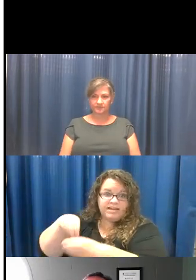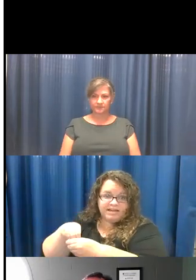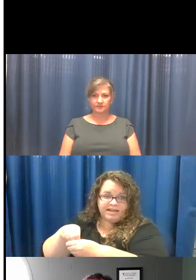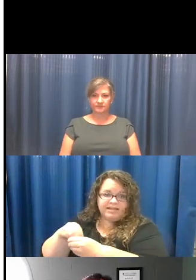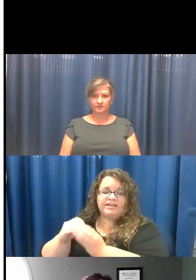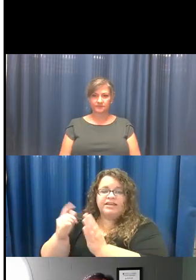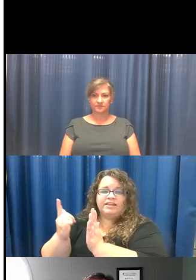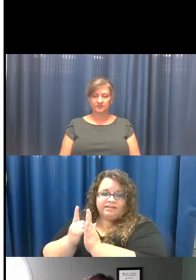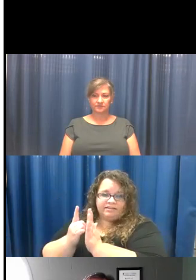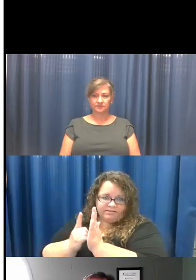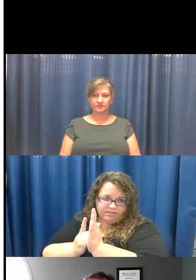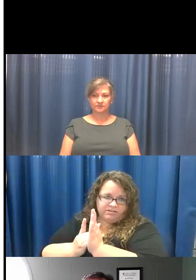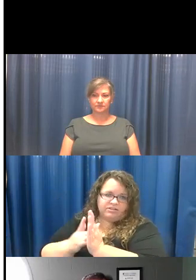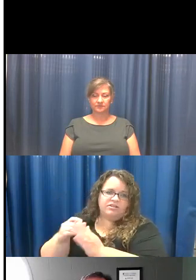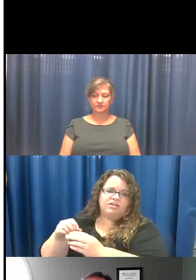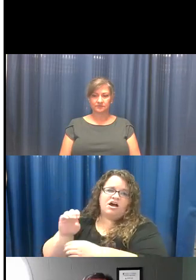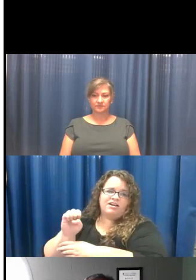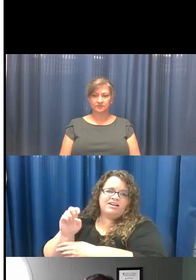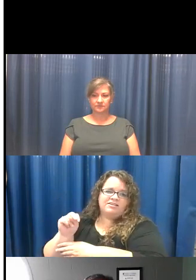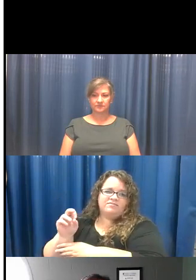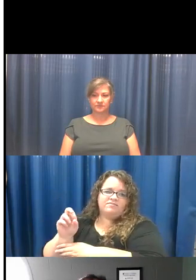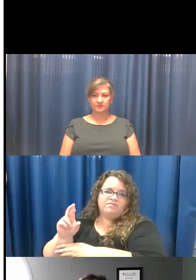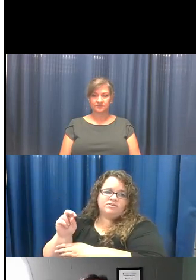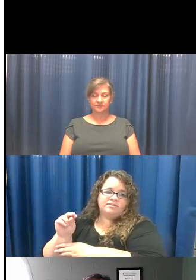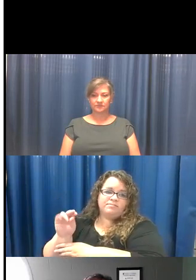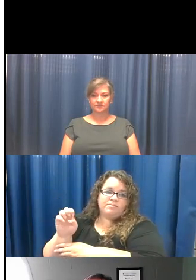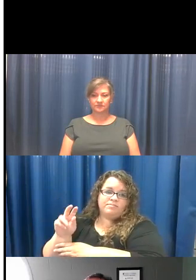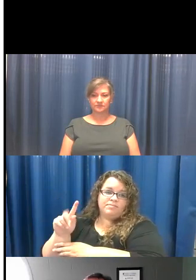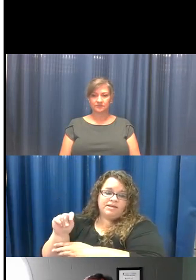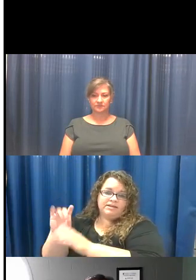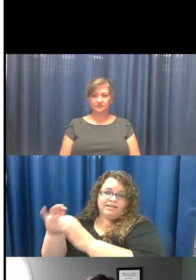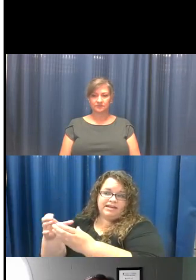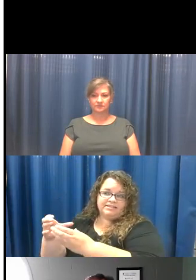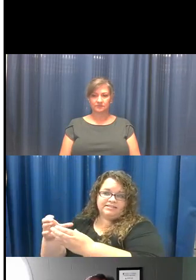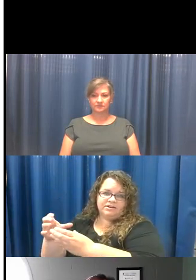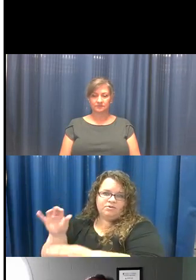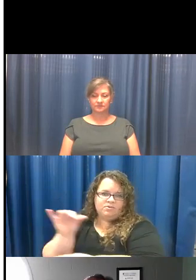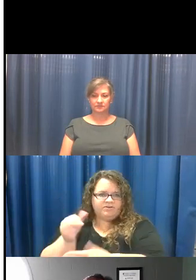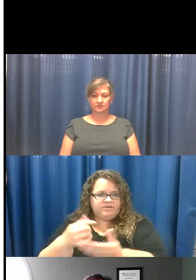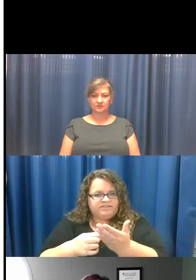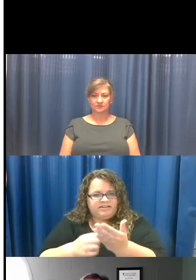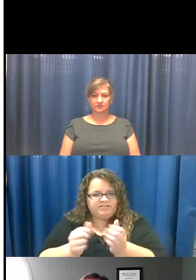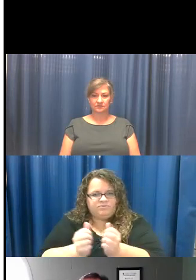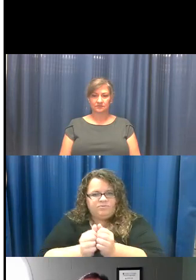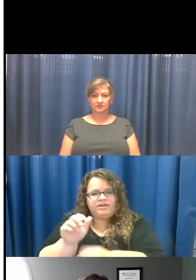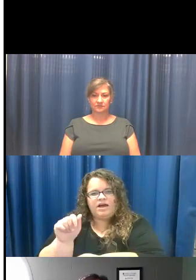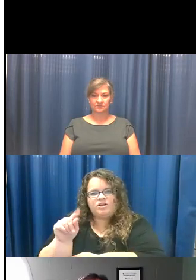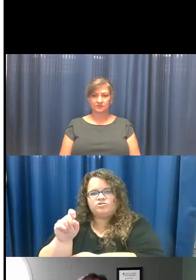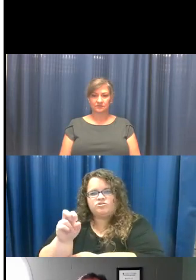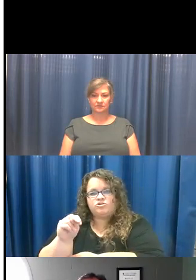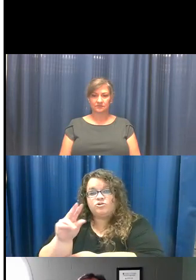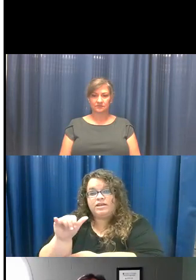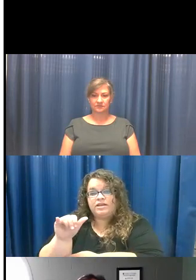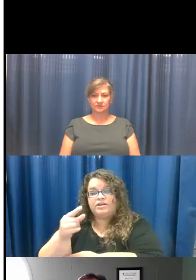classes. We've had conversations with the Attorney General's office about using this training tool with police